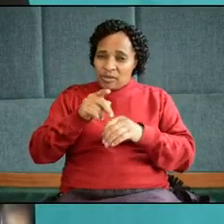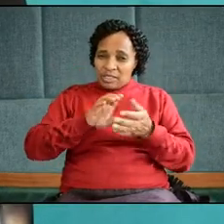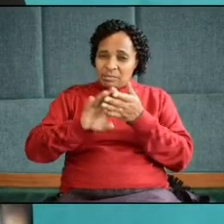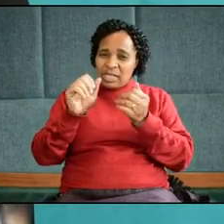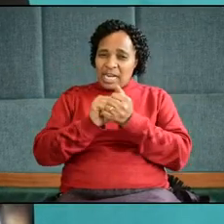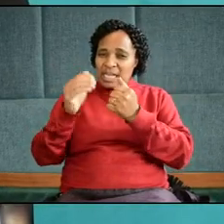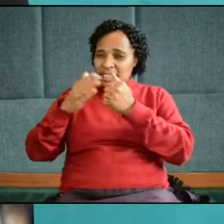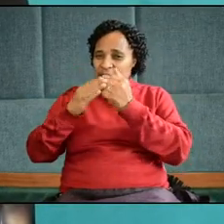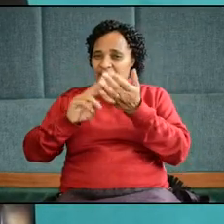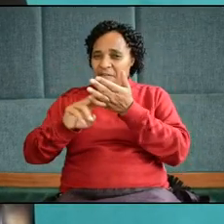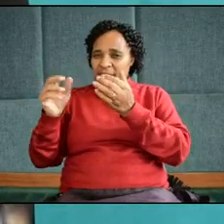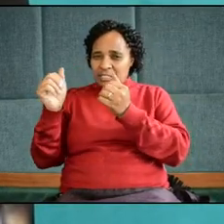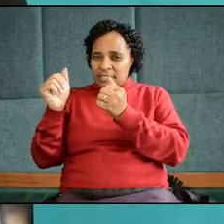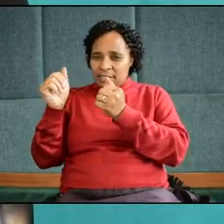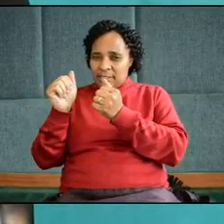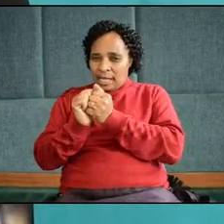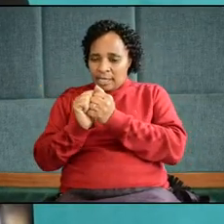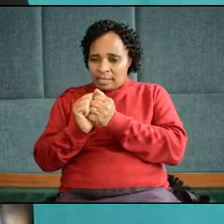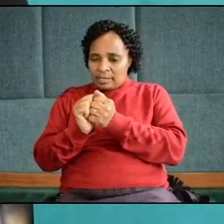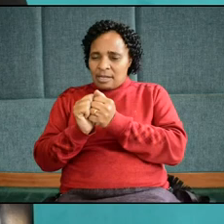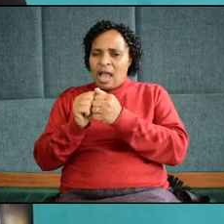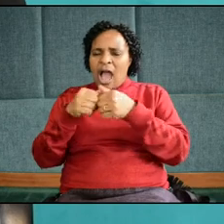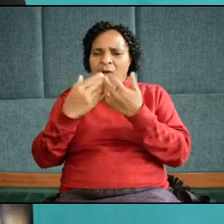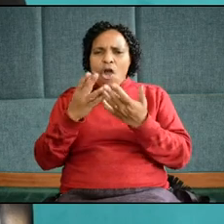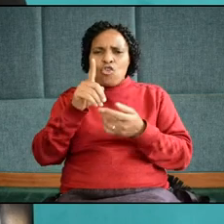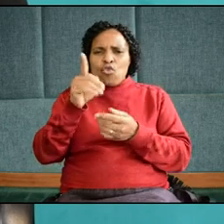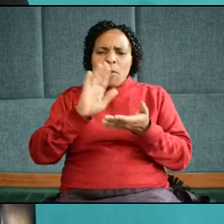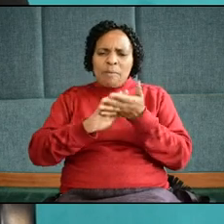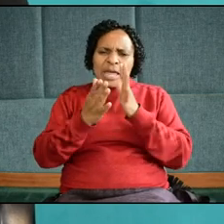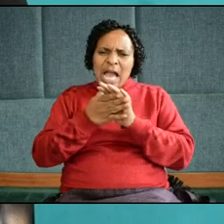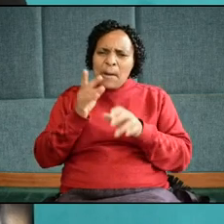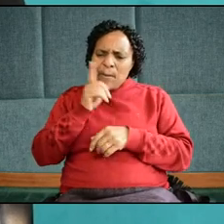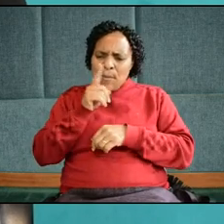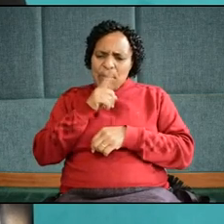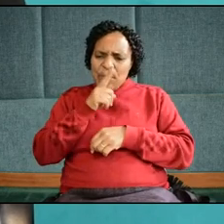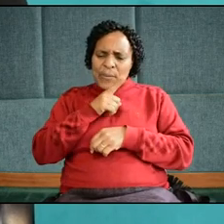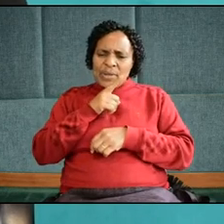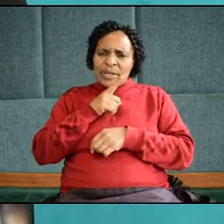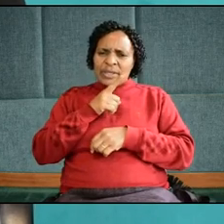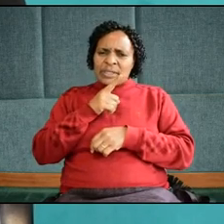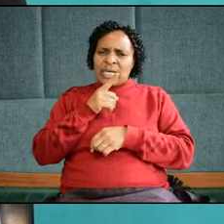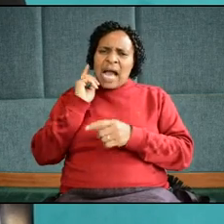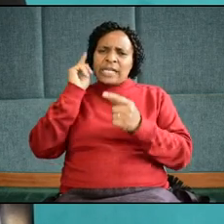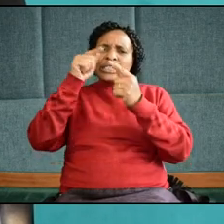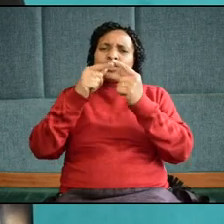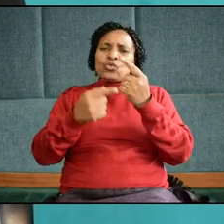19:10 talks about cruelty to animals. Does cruelty extend to eating them?